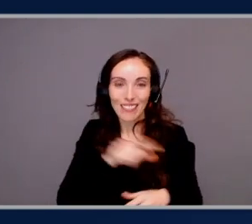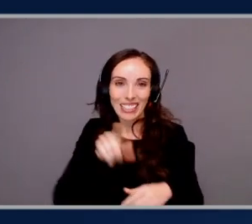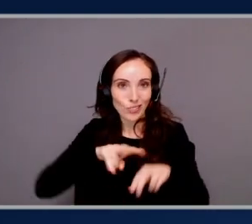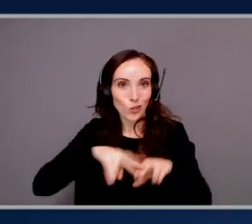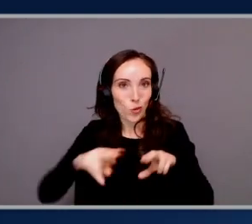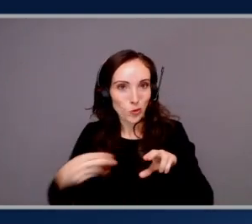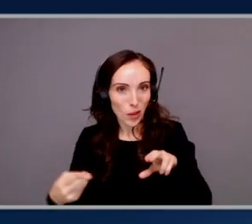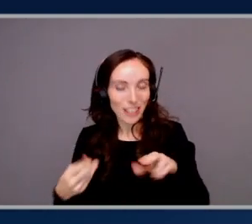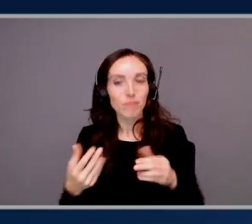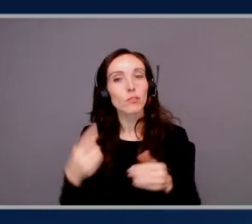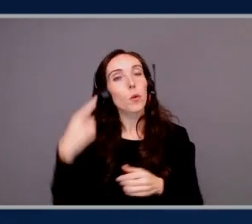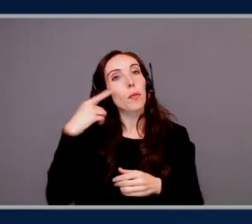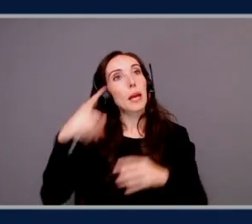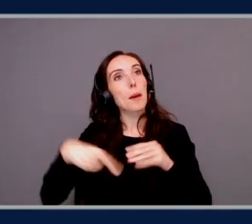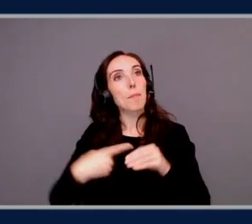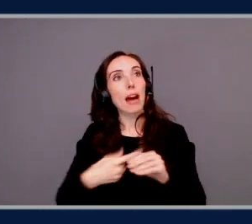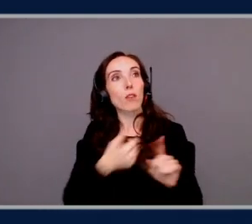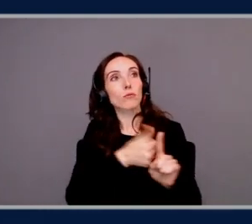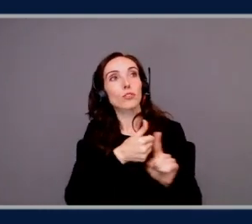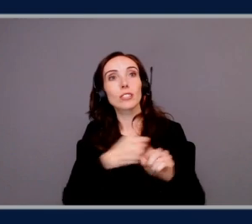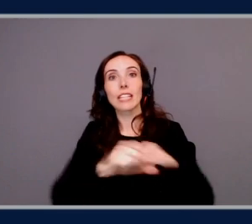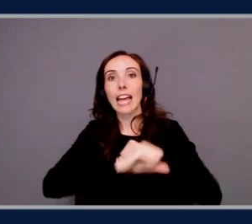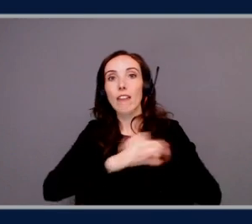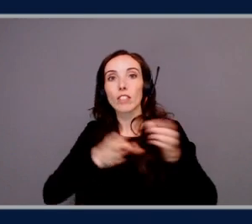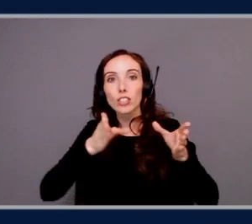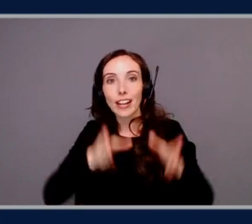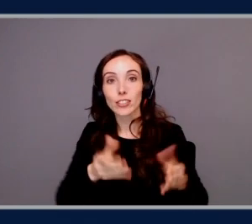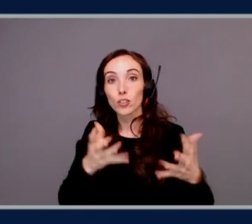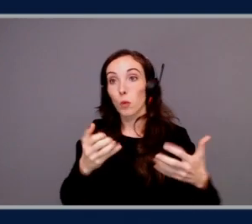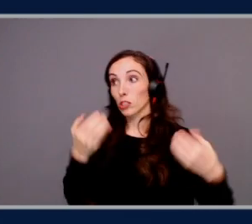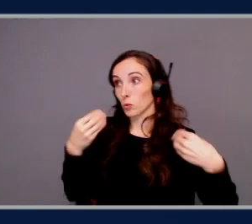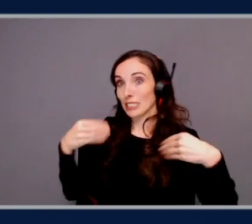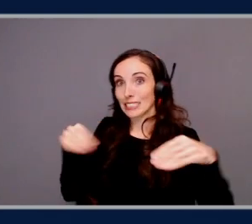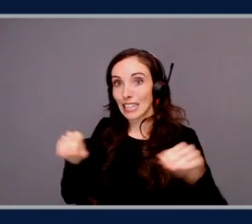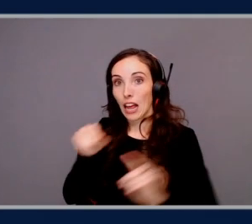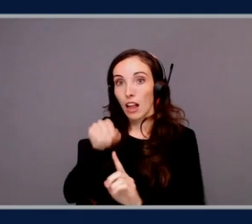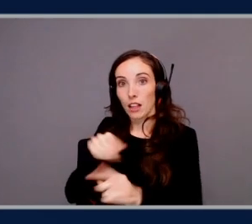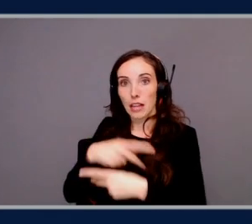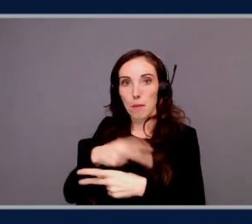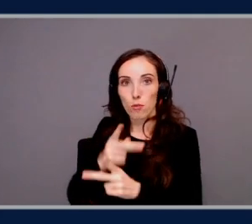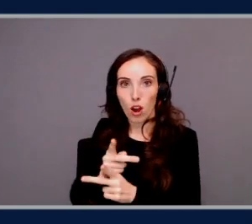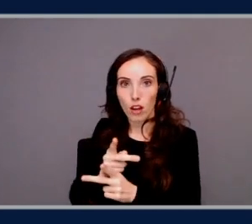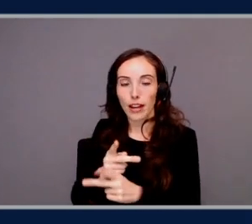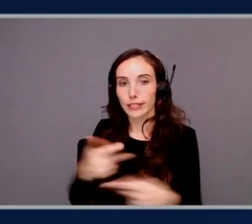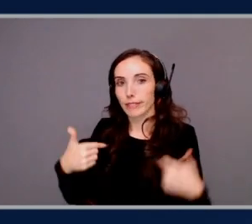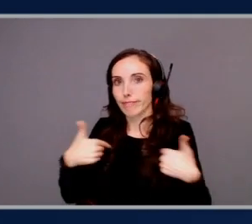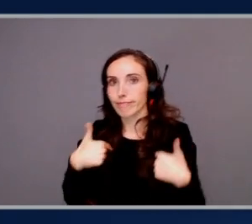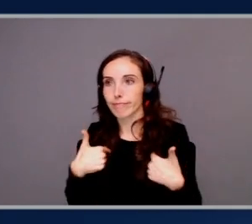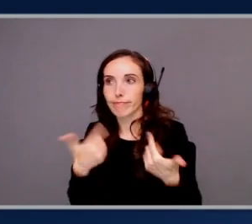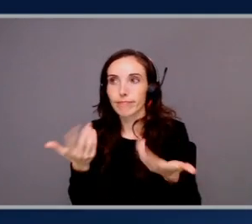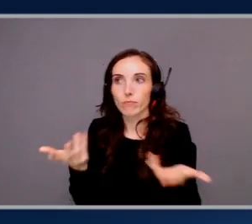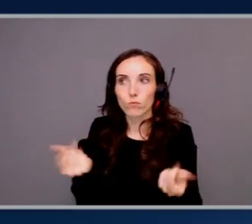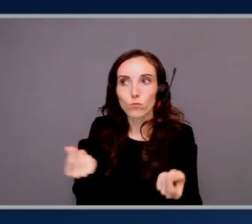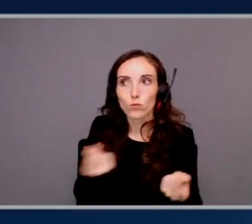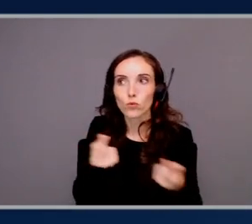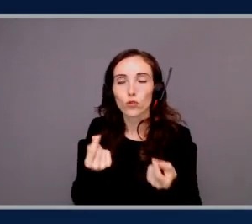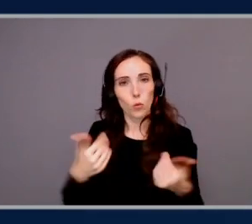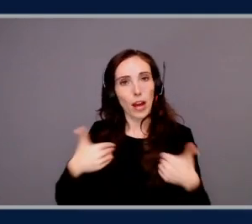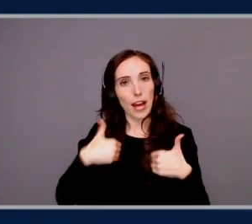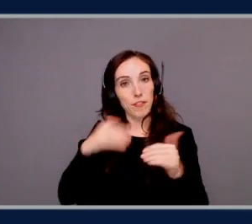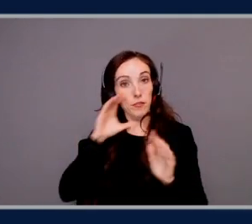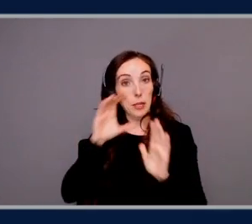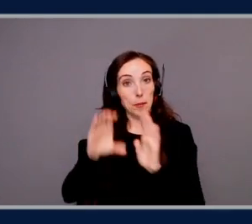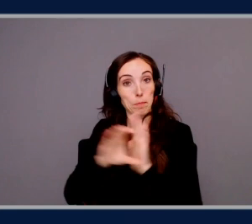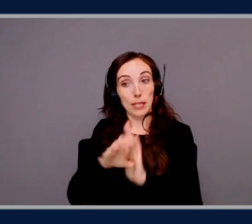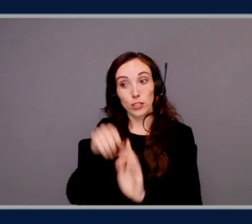sell this product. And really, I'm not a very talented advertiser. All I've got is a picture of this product. And that picture